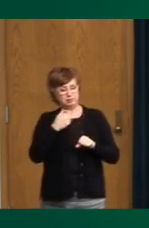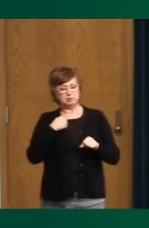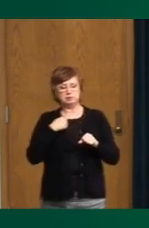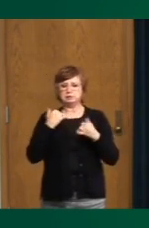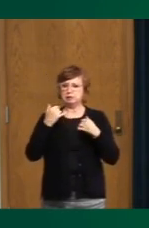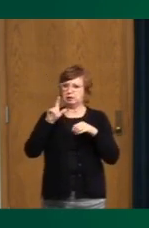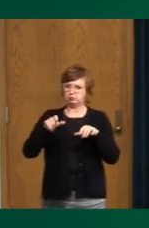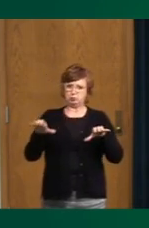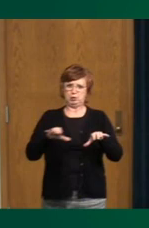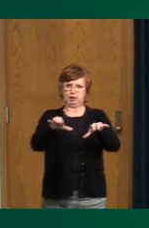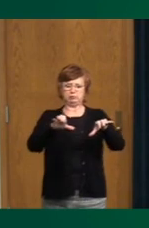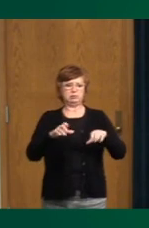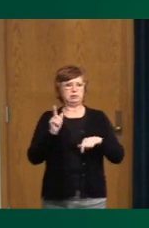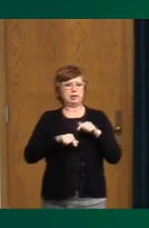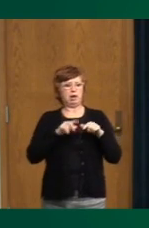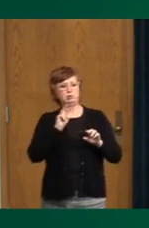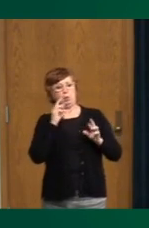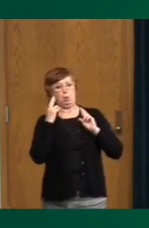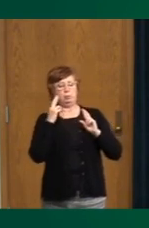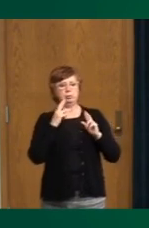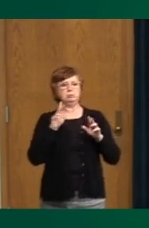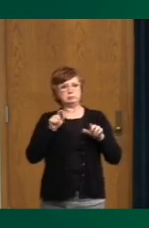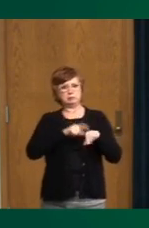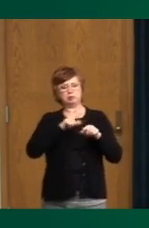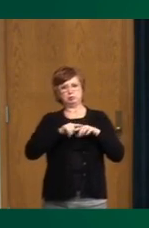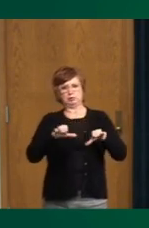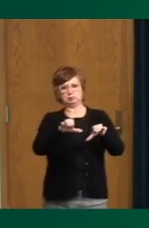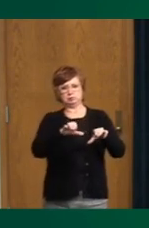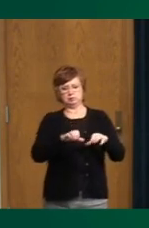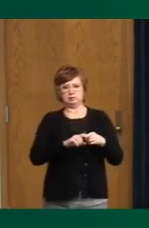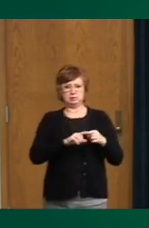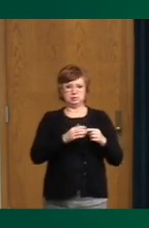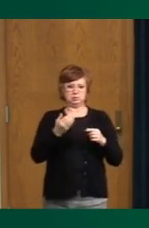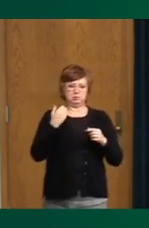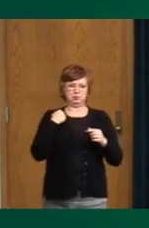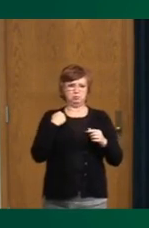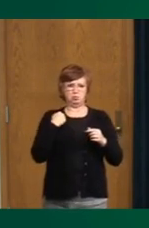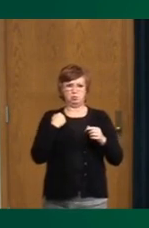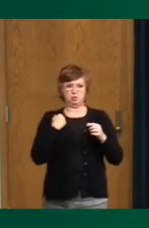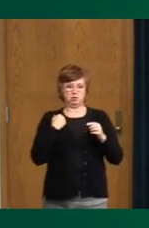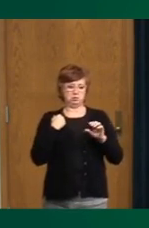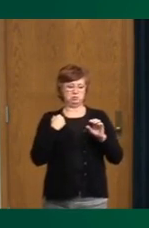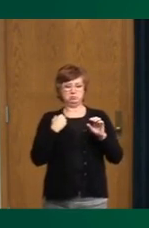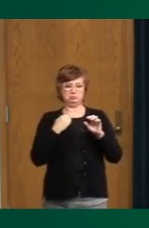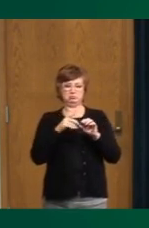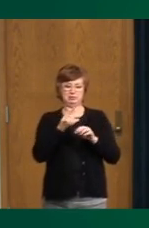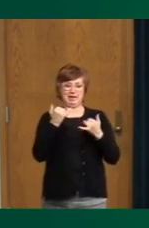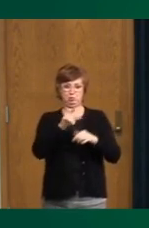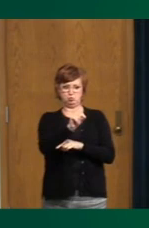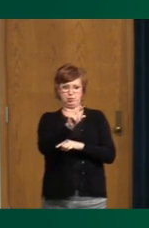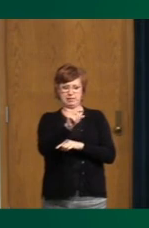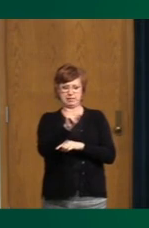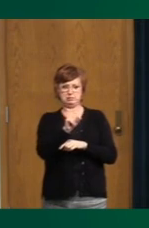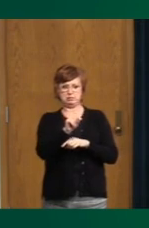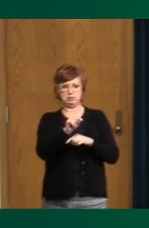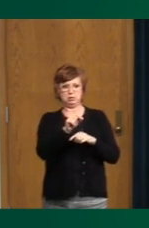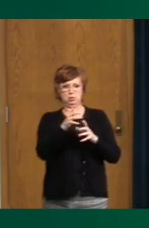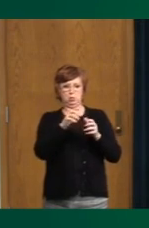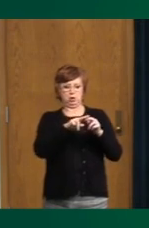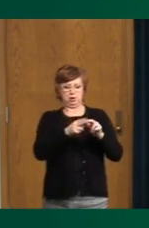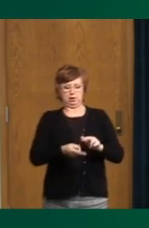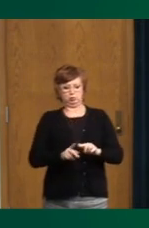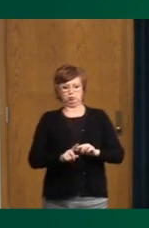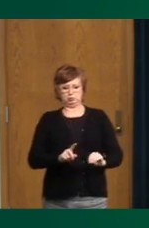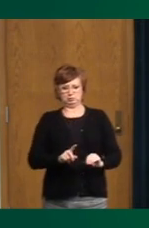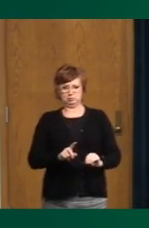number closer to 0 than 50. And that's why we are making this very difficult decision and taking